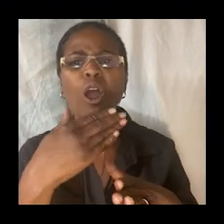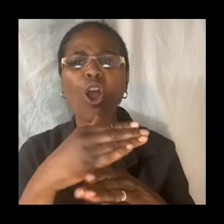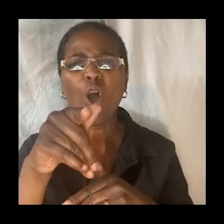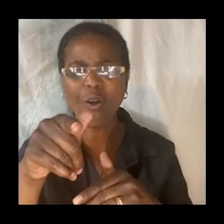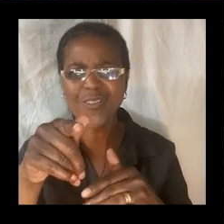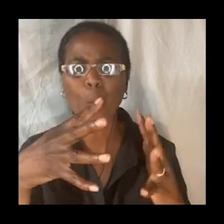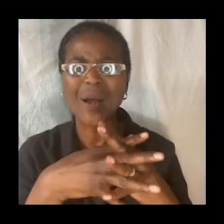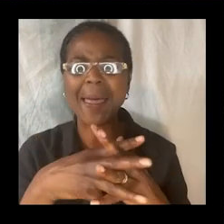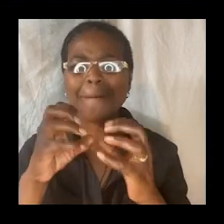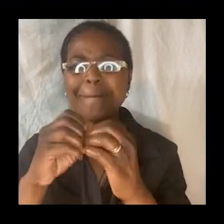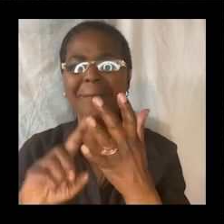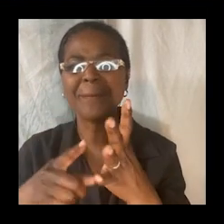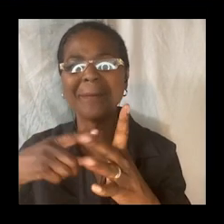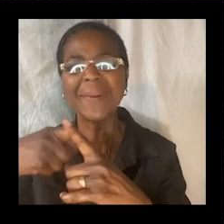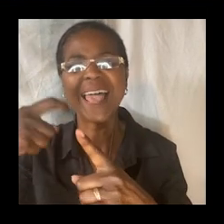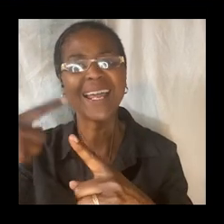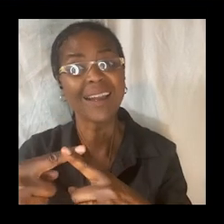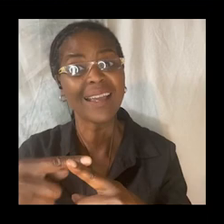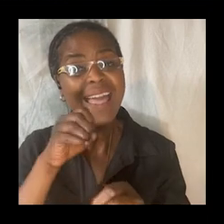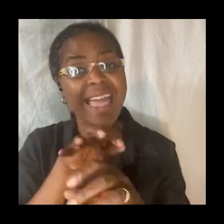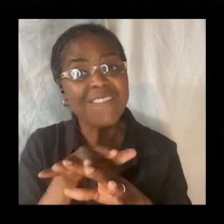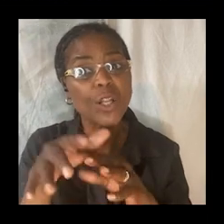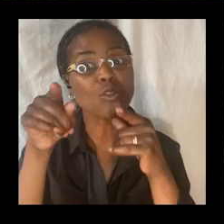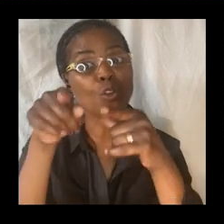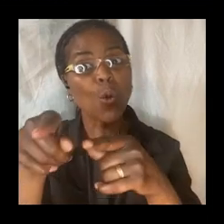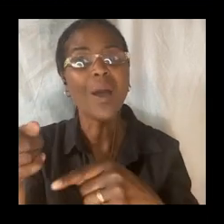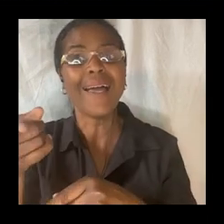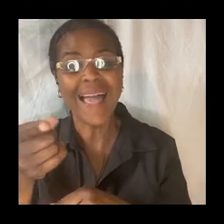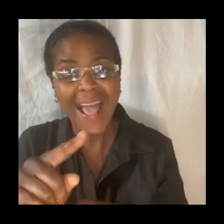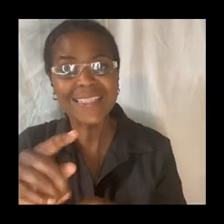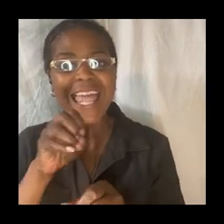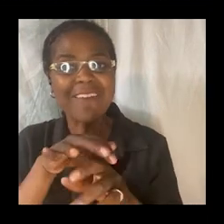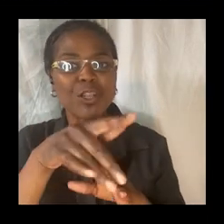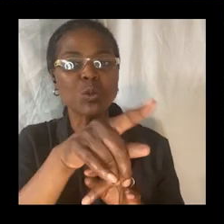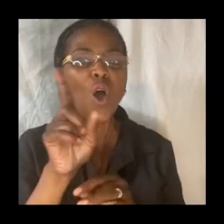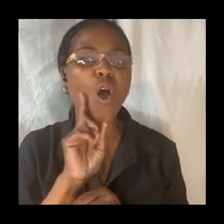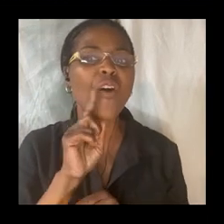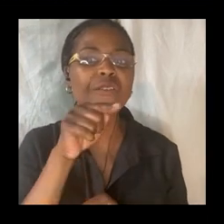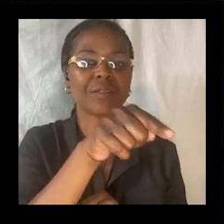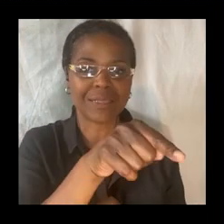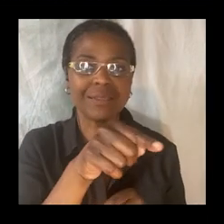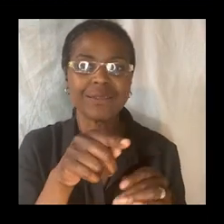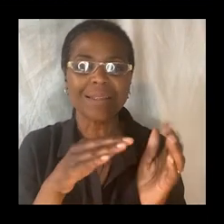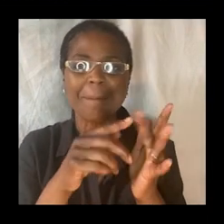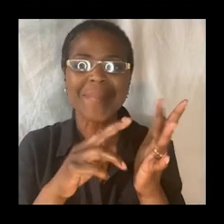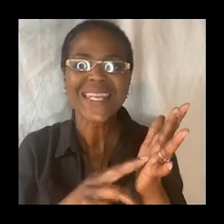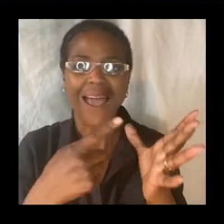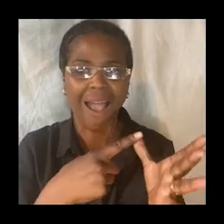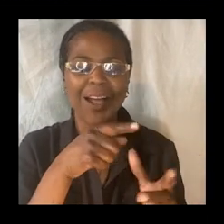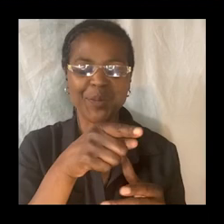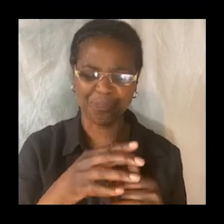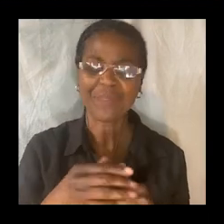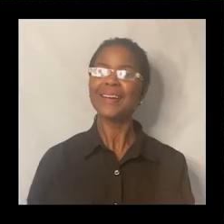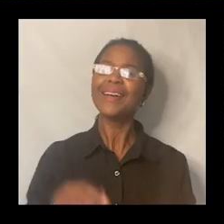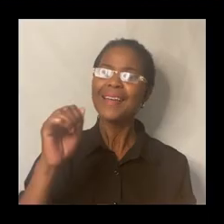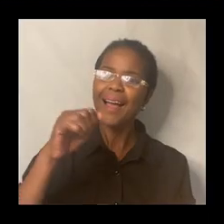of William Blake and its influence on you, but also the influence that it has on the character of Mina?